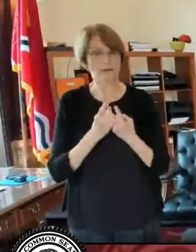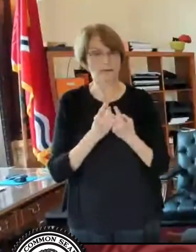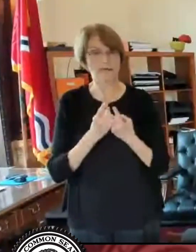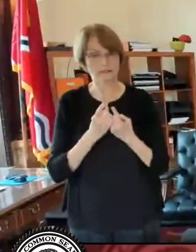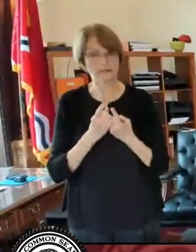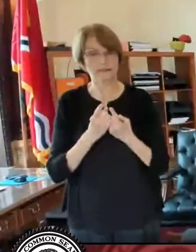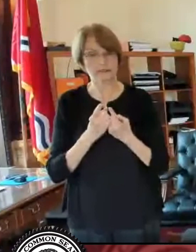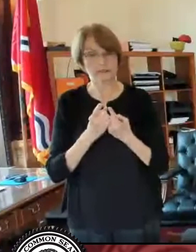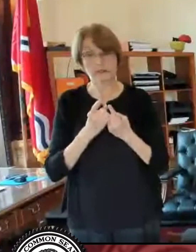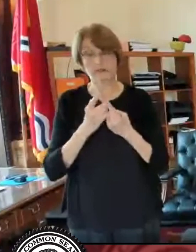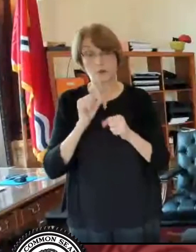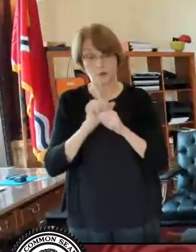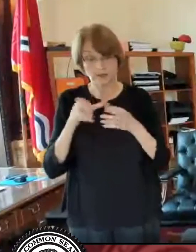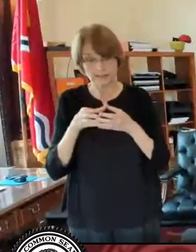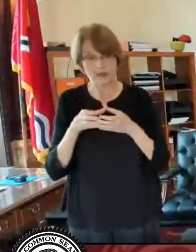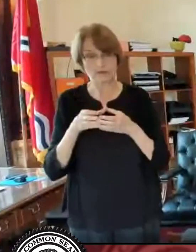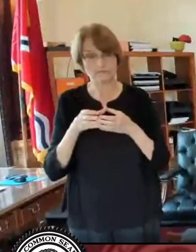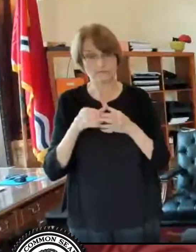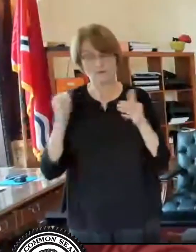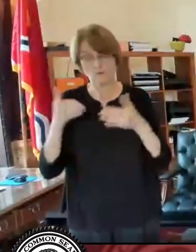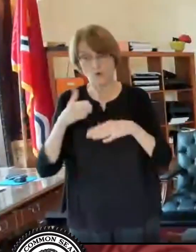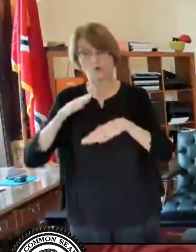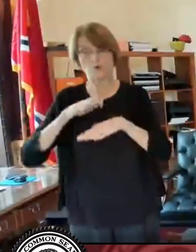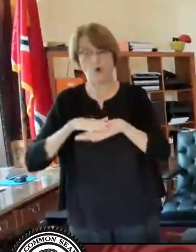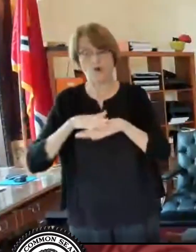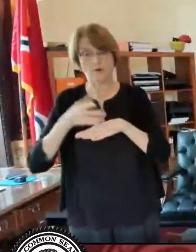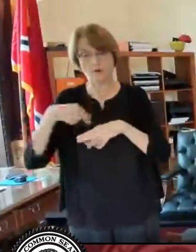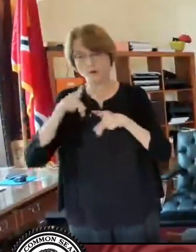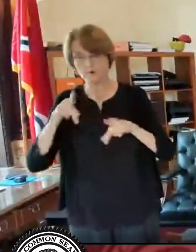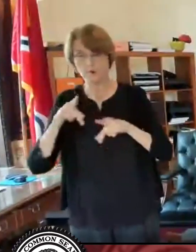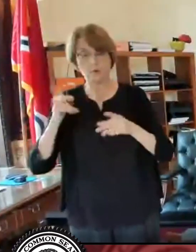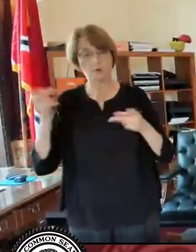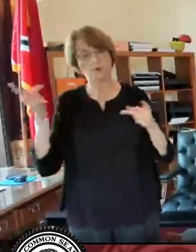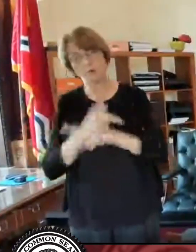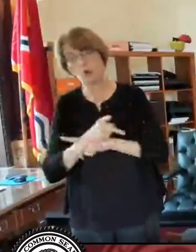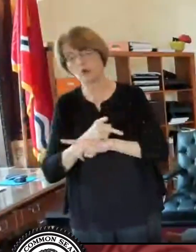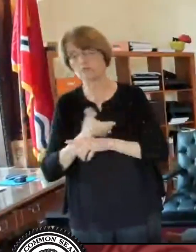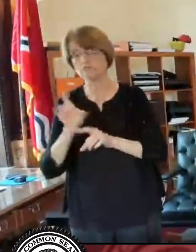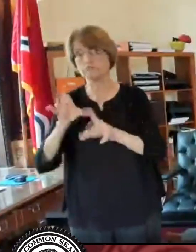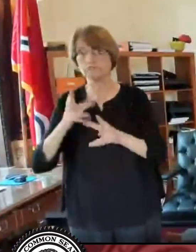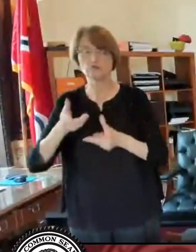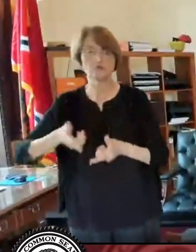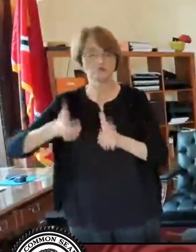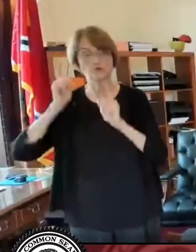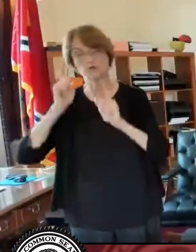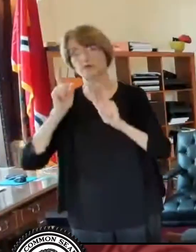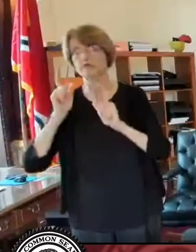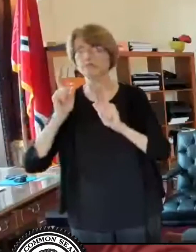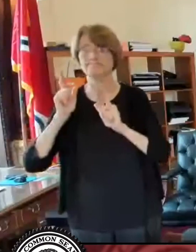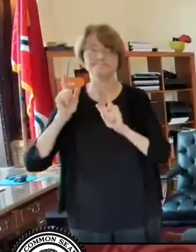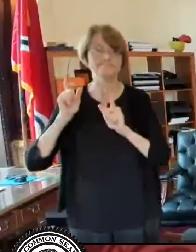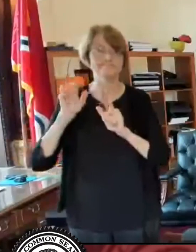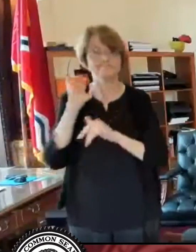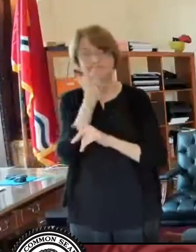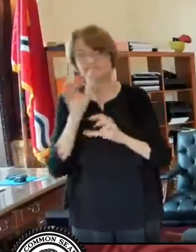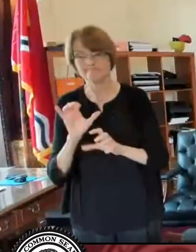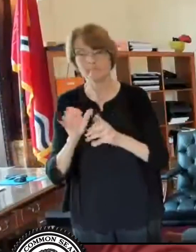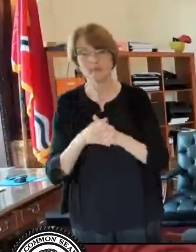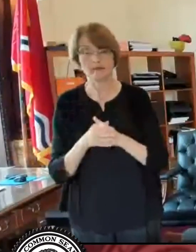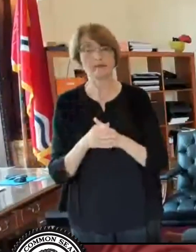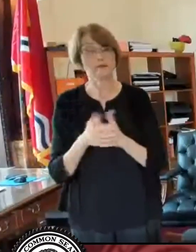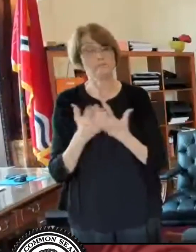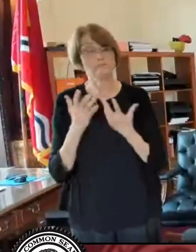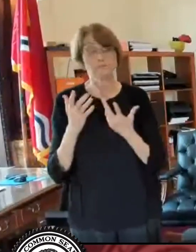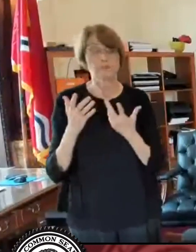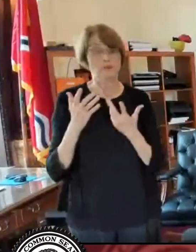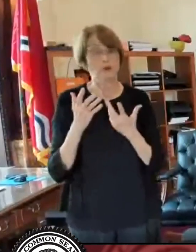to focus on our most violent offenders and shooters. And there have been a number of arrests made. You've probably seen some of those that have